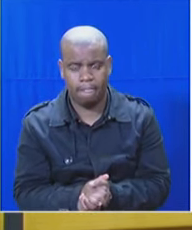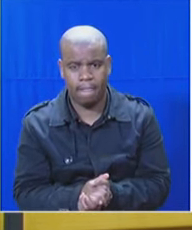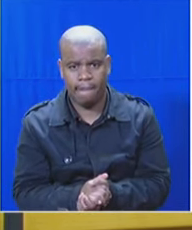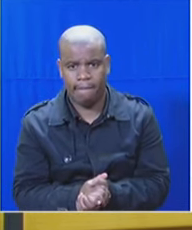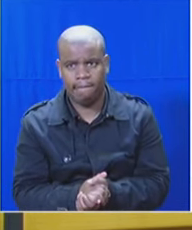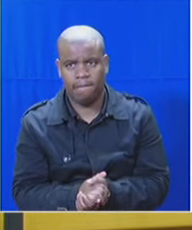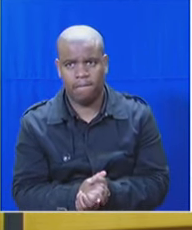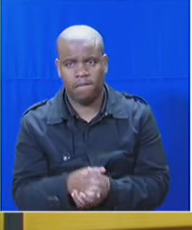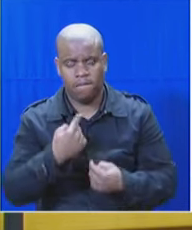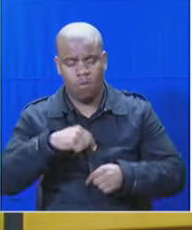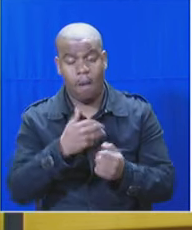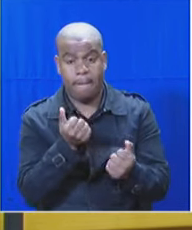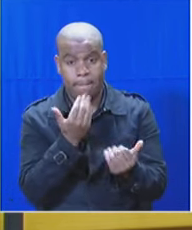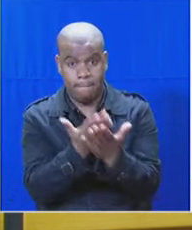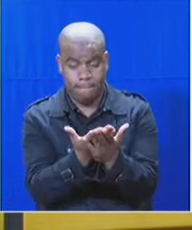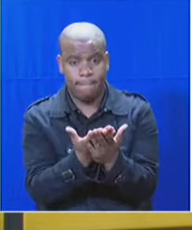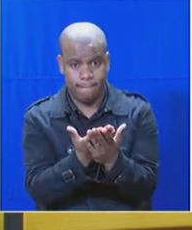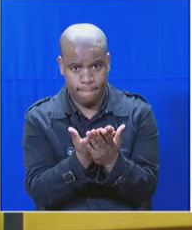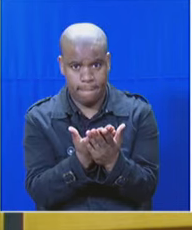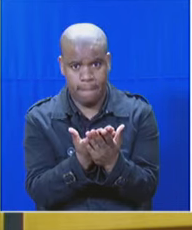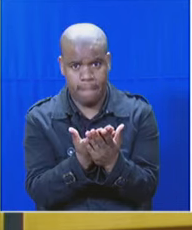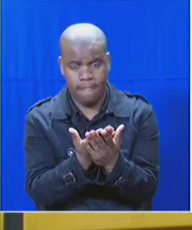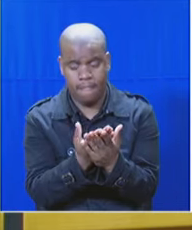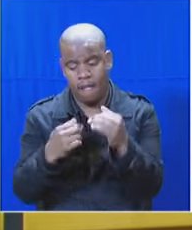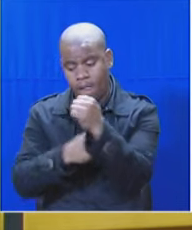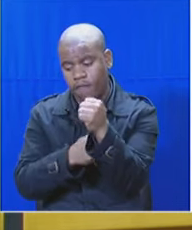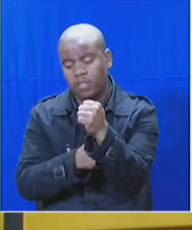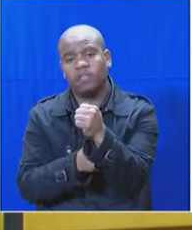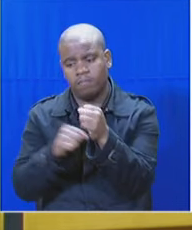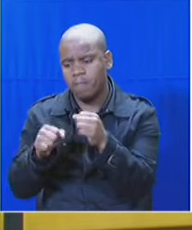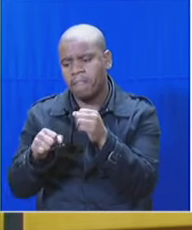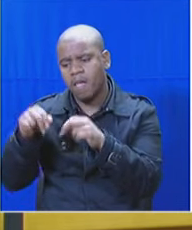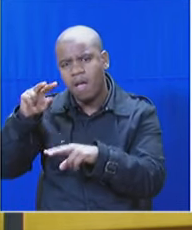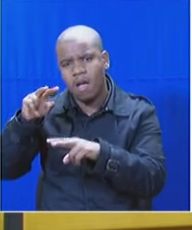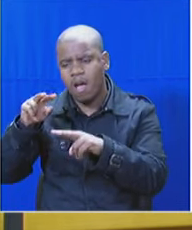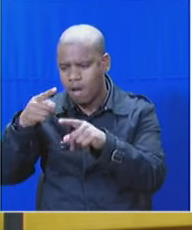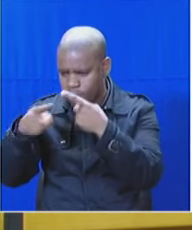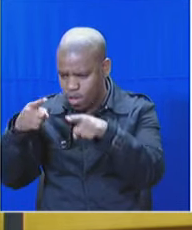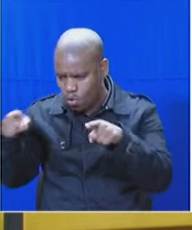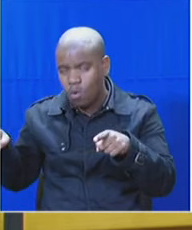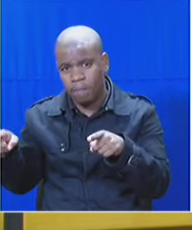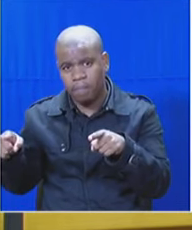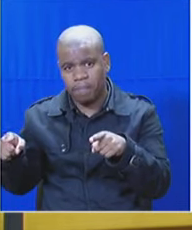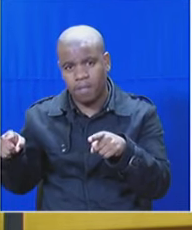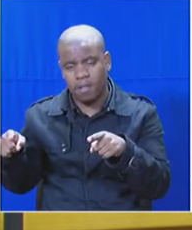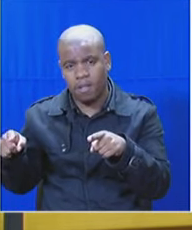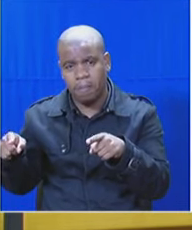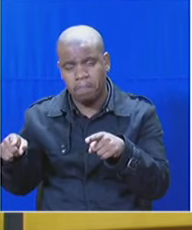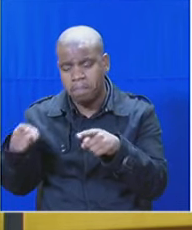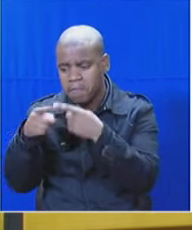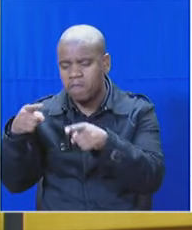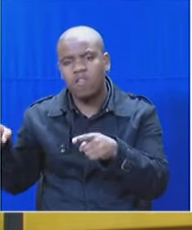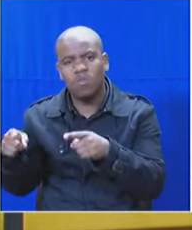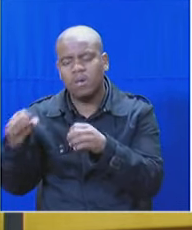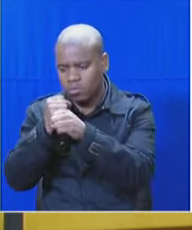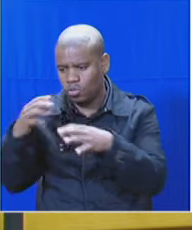proposition or our position in relation to the Office of the Valuer General, especially to assist the Honorable Matthias, who has just come to the